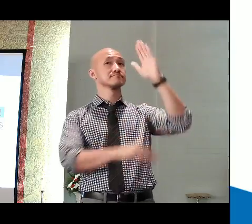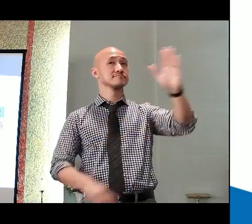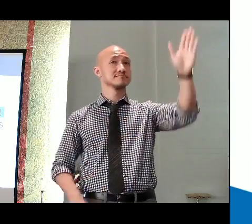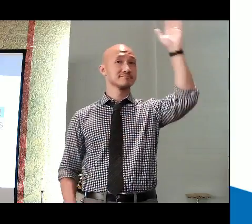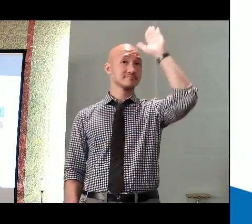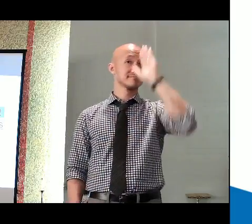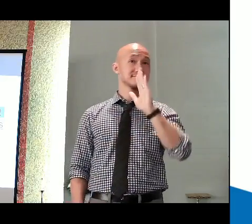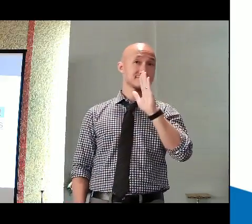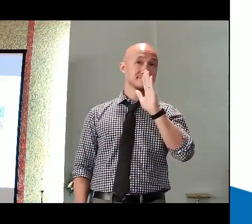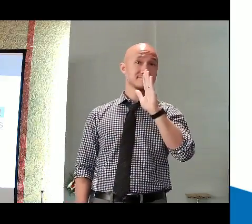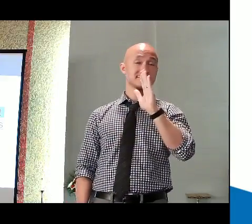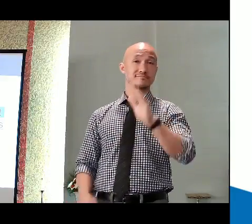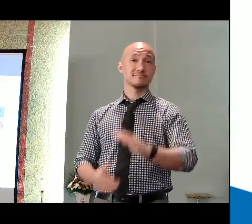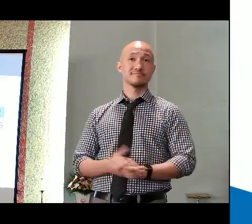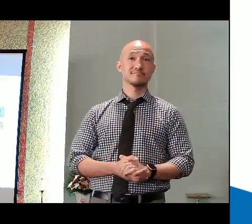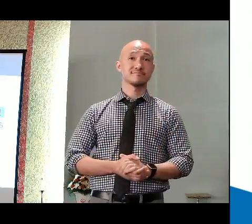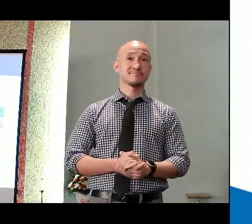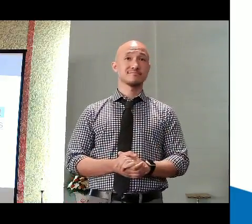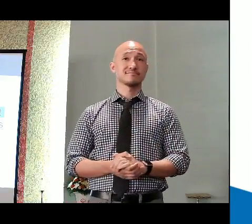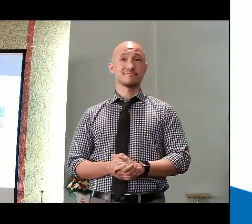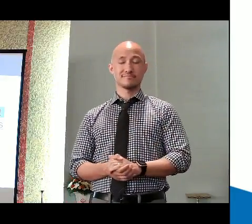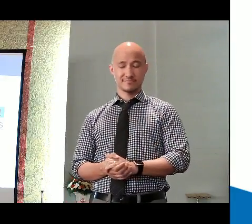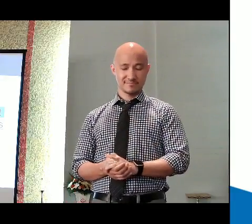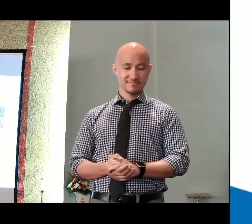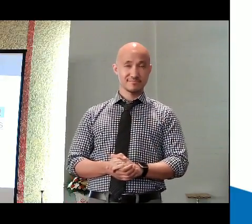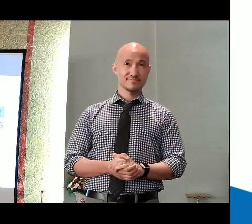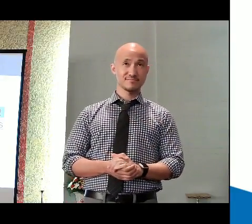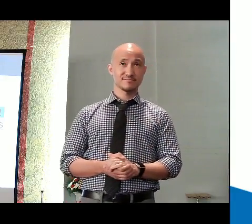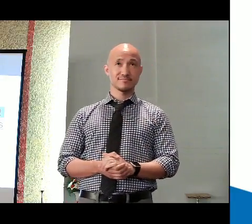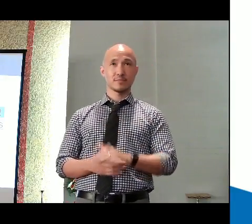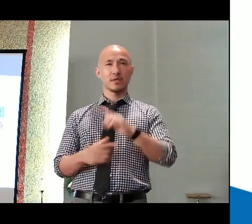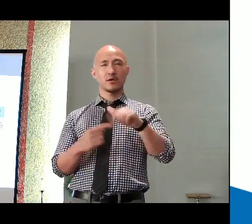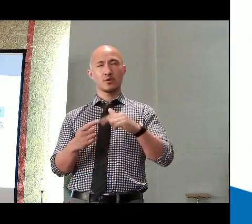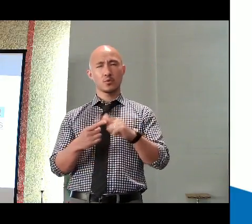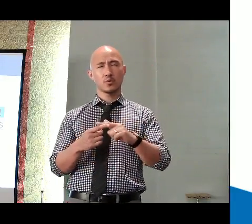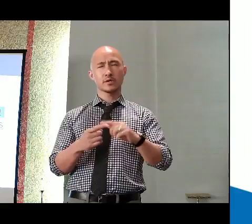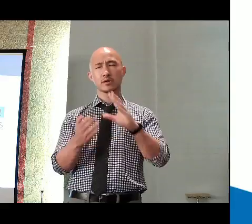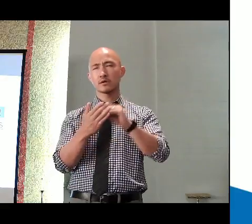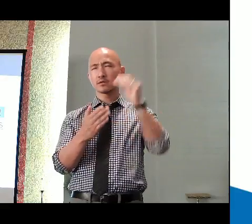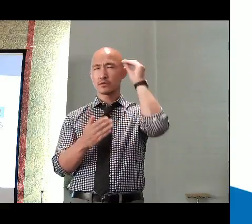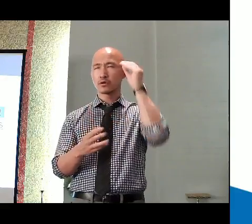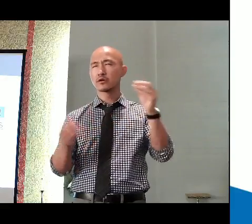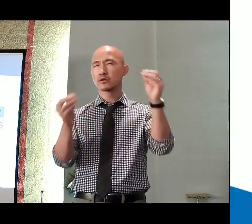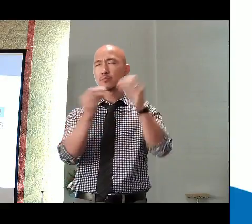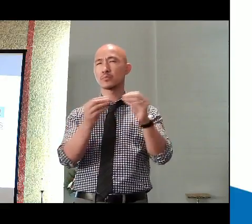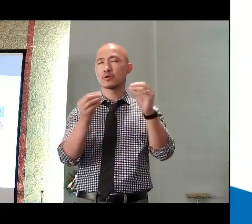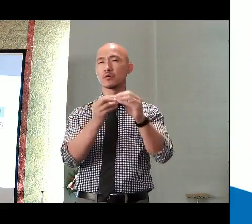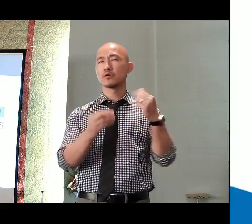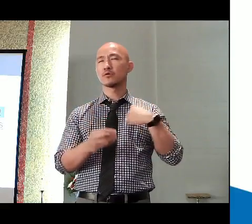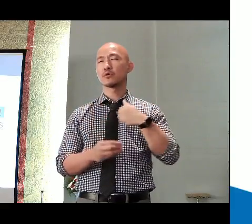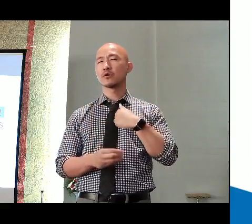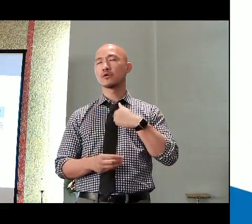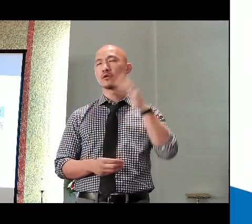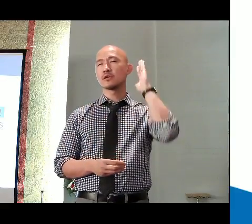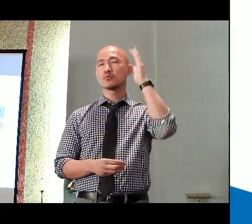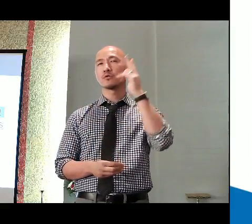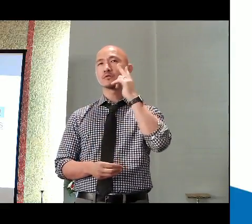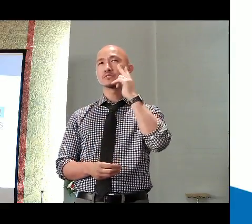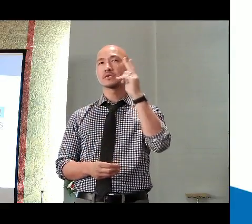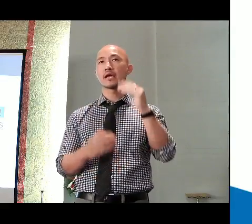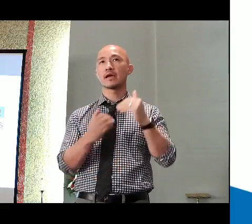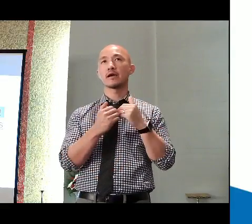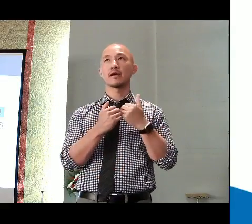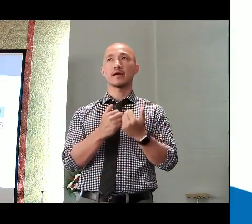connection is. And this is just the first one. As we go through, you're going to see how your domestic life is intrinsically attached to